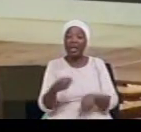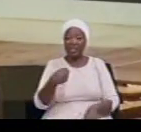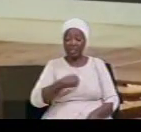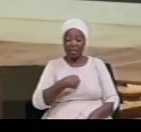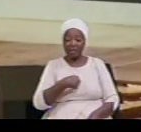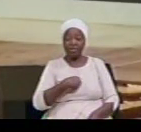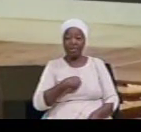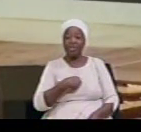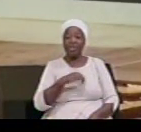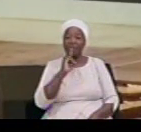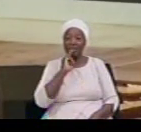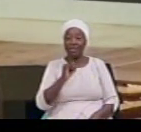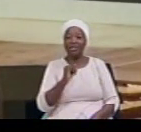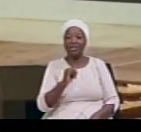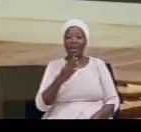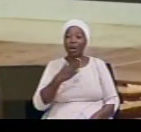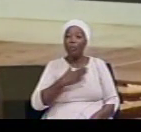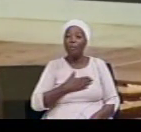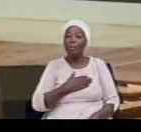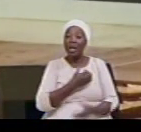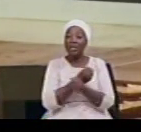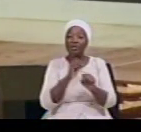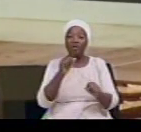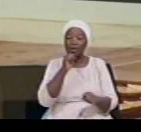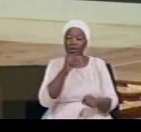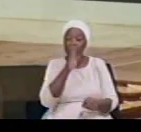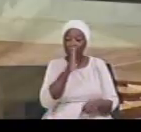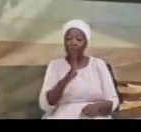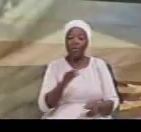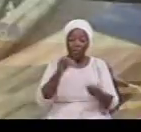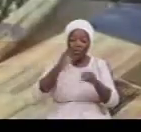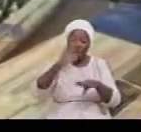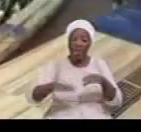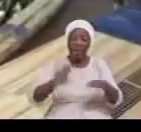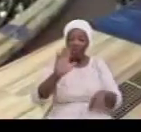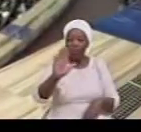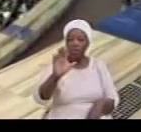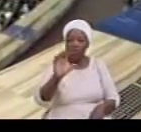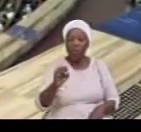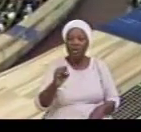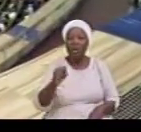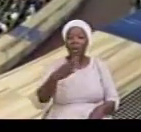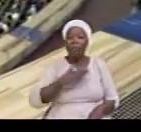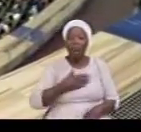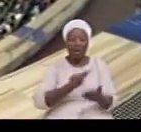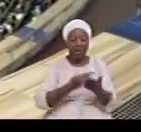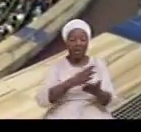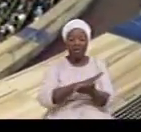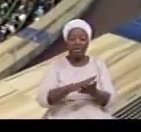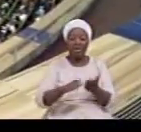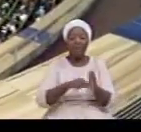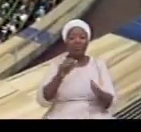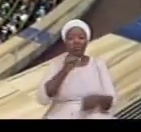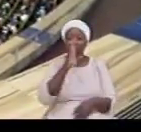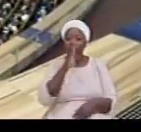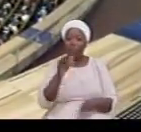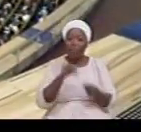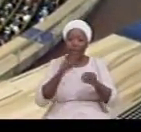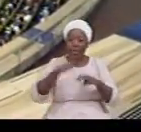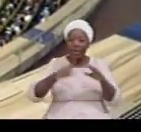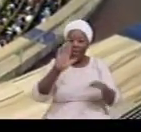My salvation will not be greater than yours. My righteousness will not be greater than